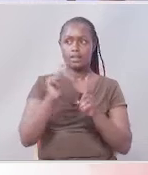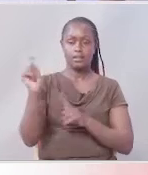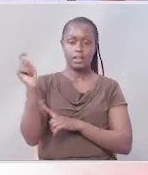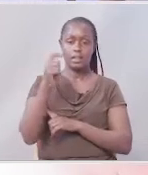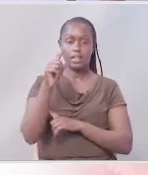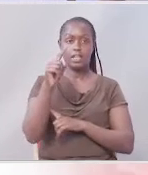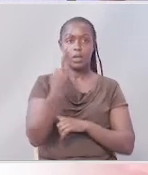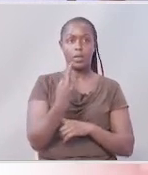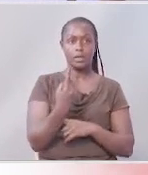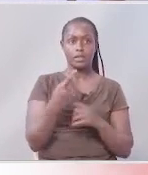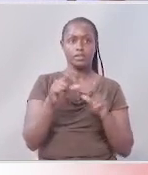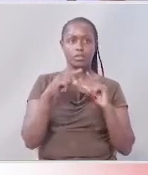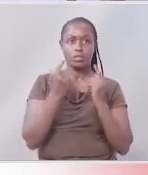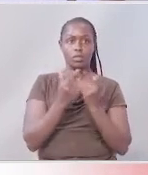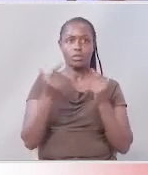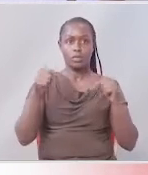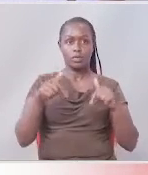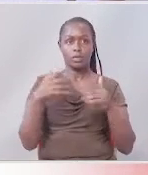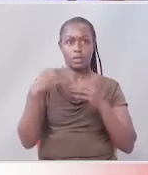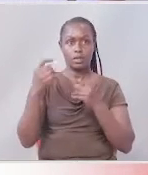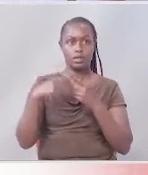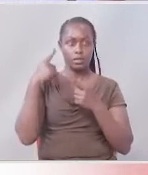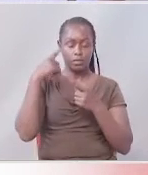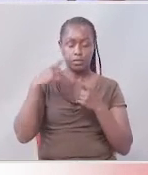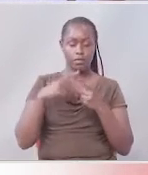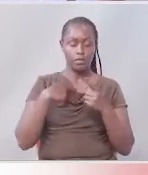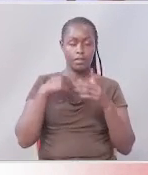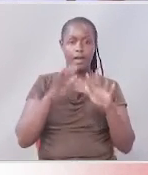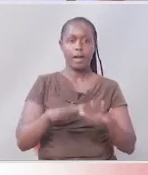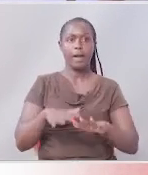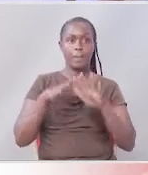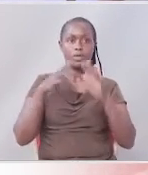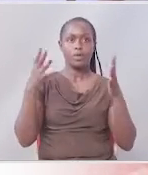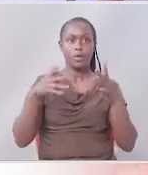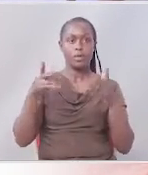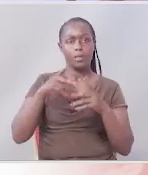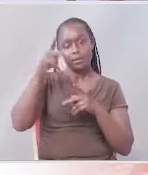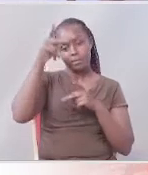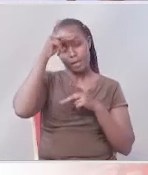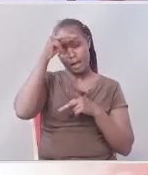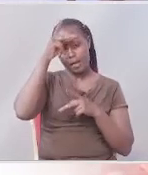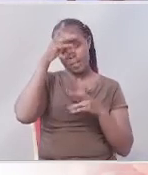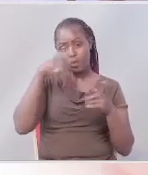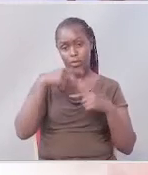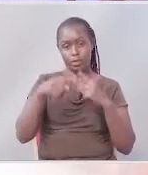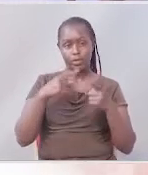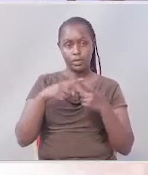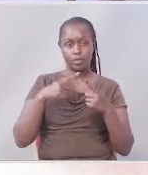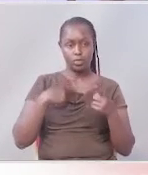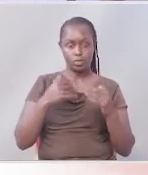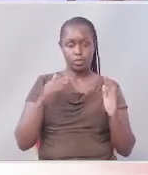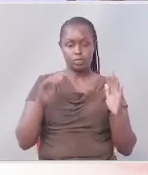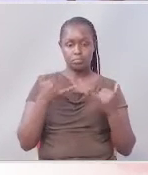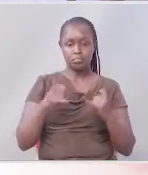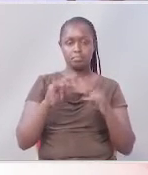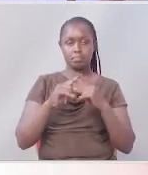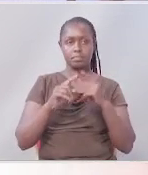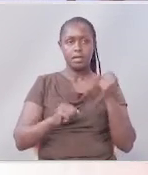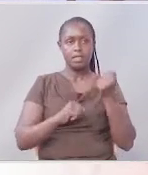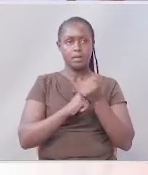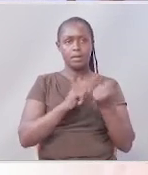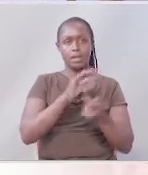Kenya Kwanza Brigade today took their campaigns to Kakamega County, where they continued to drum up support for their